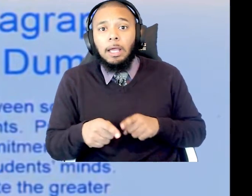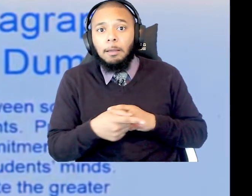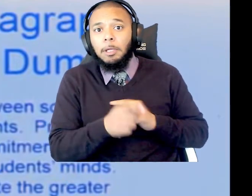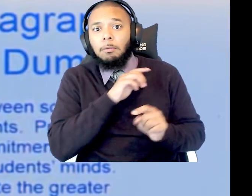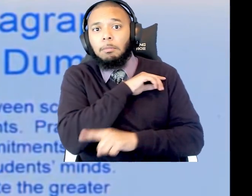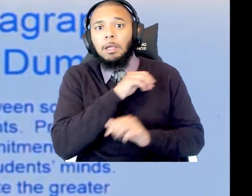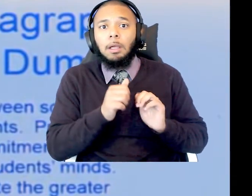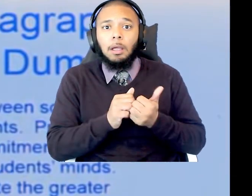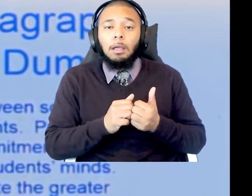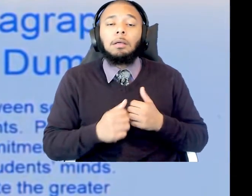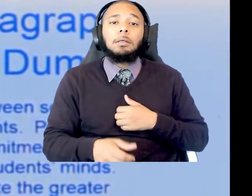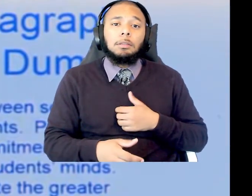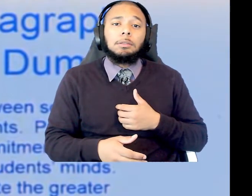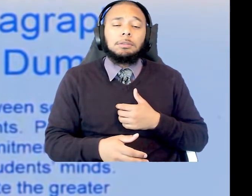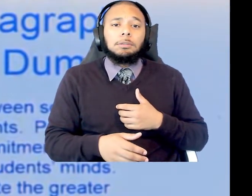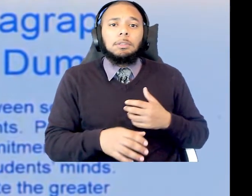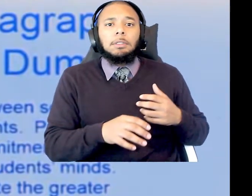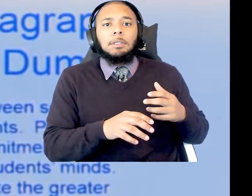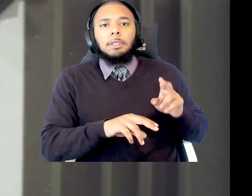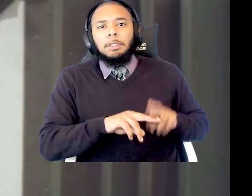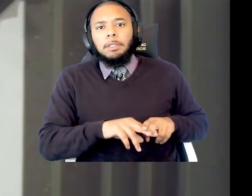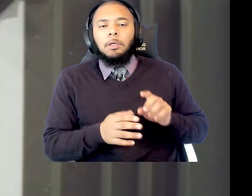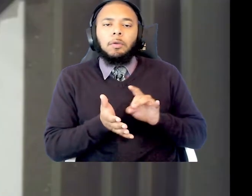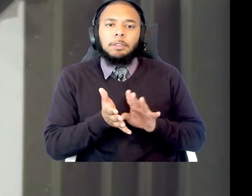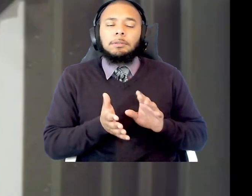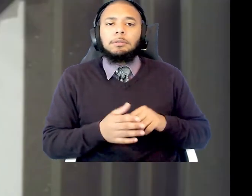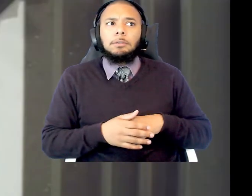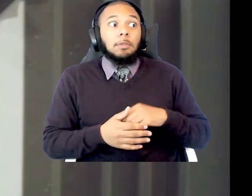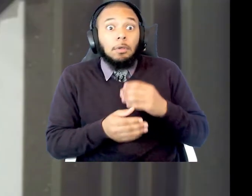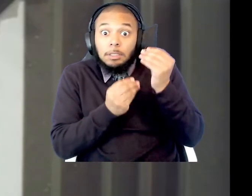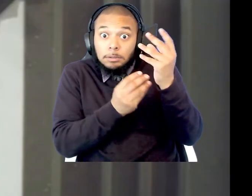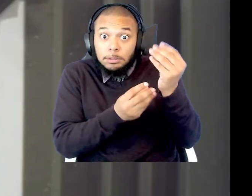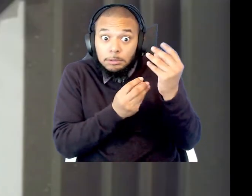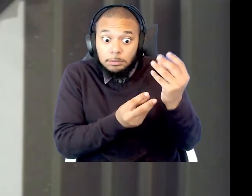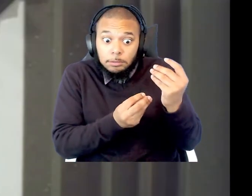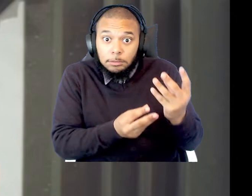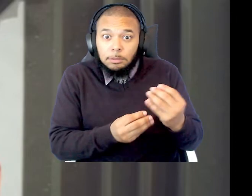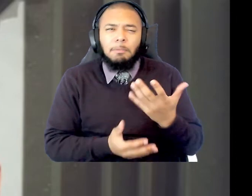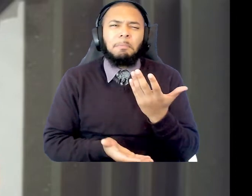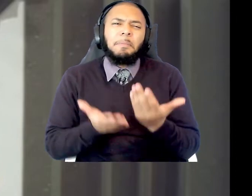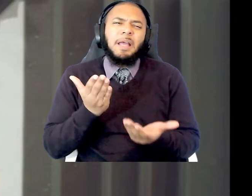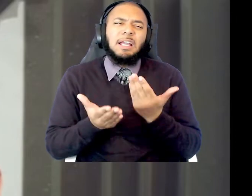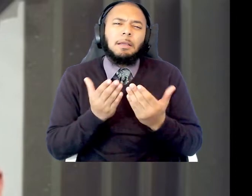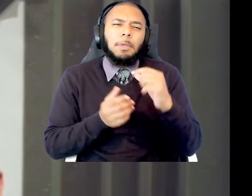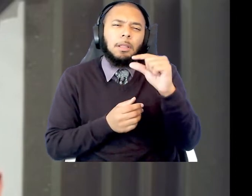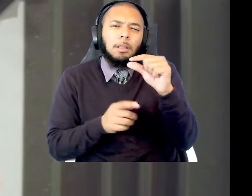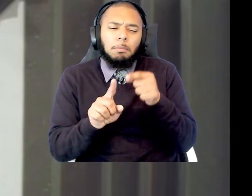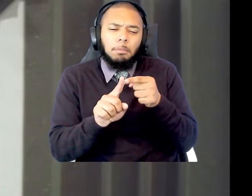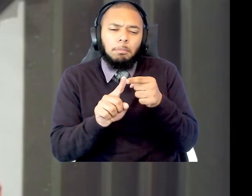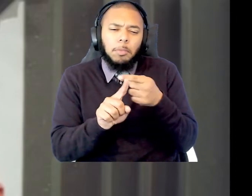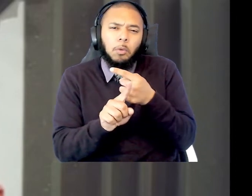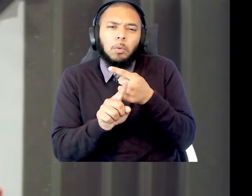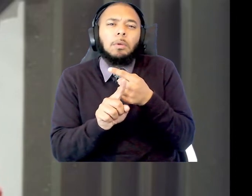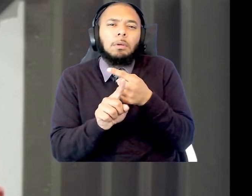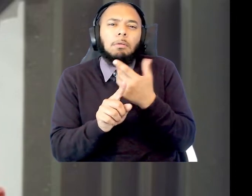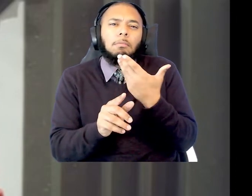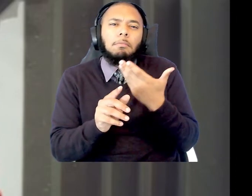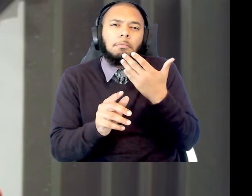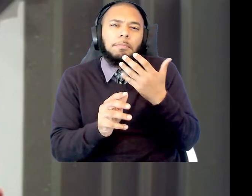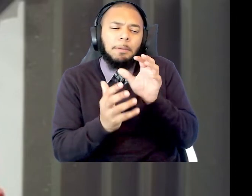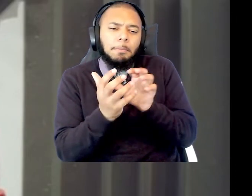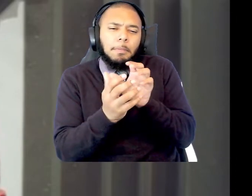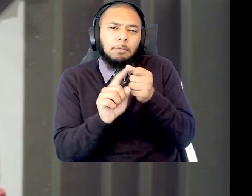This is all data. I'm just really, really sticking. Now, there may be some slight, you may deviate slightly from this, like you may mix in a